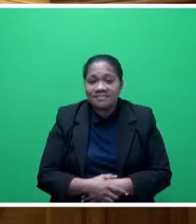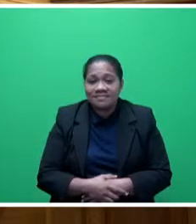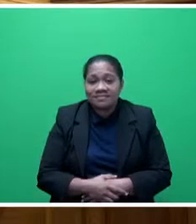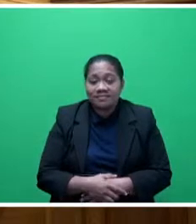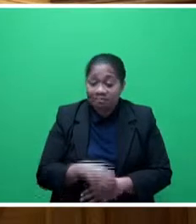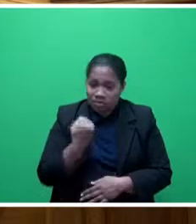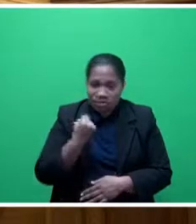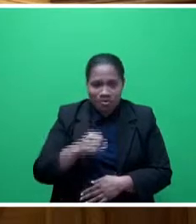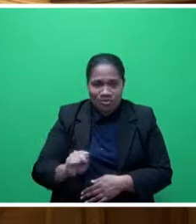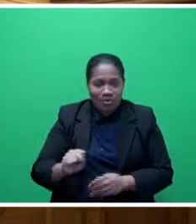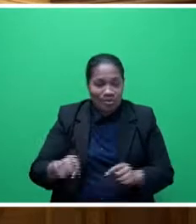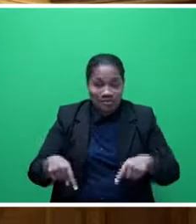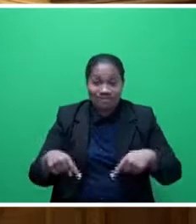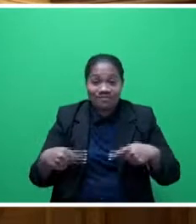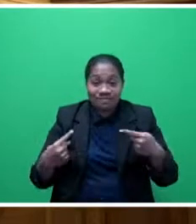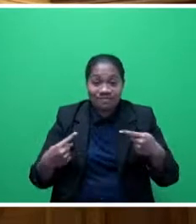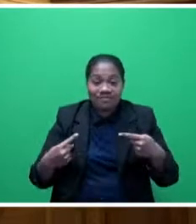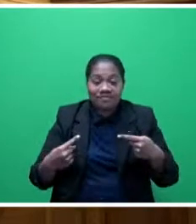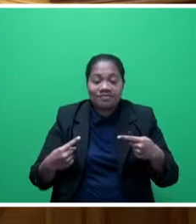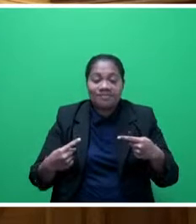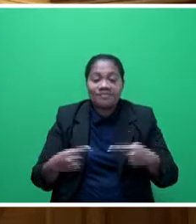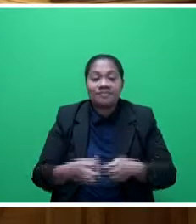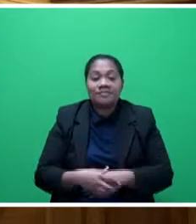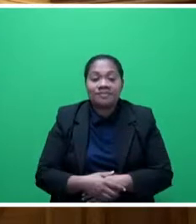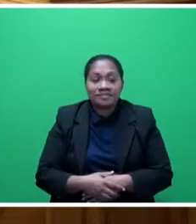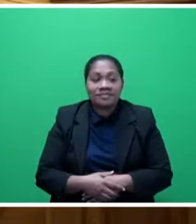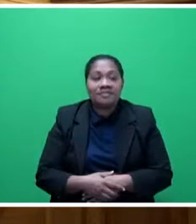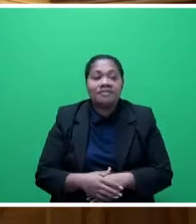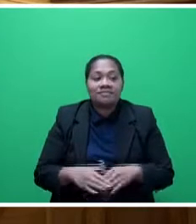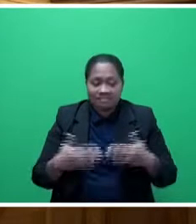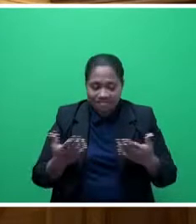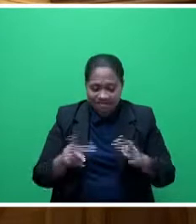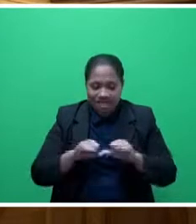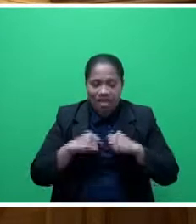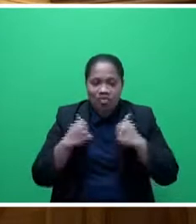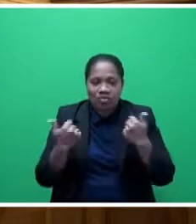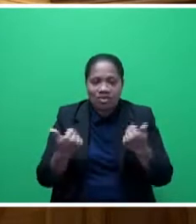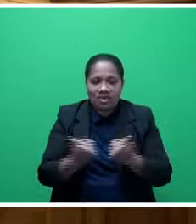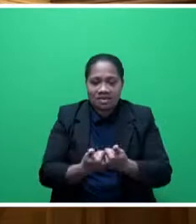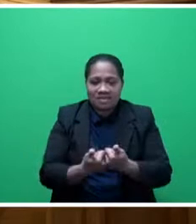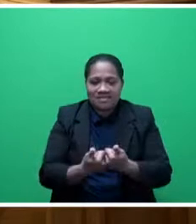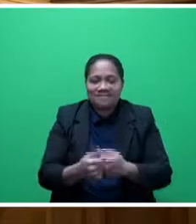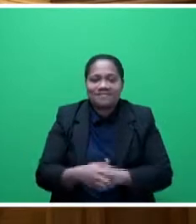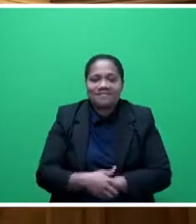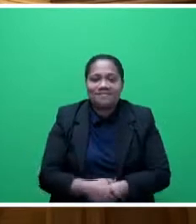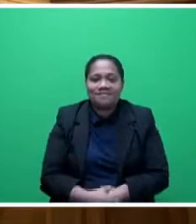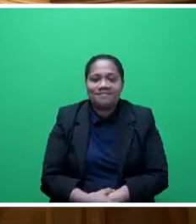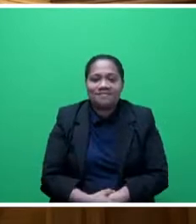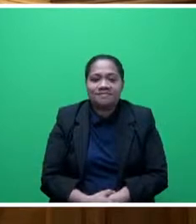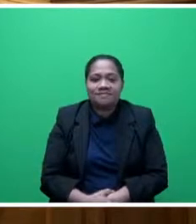Since no member opposes the motion is agreed to unanimously.